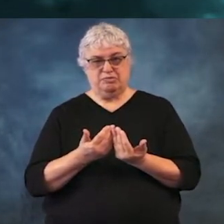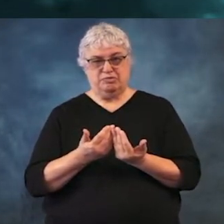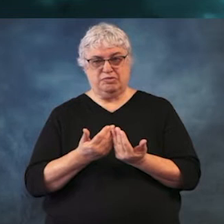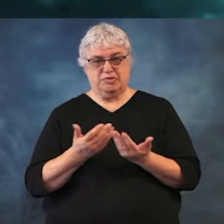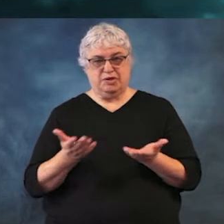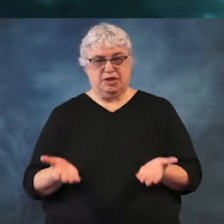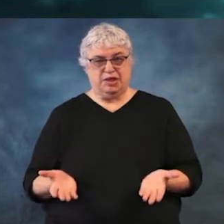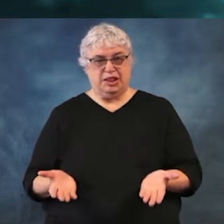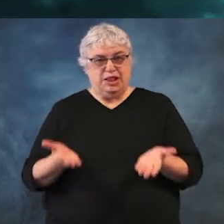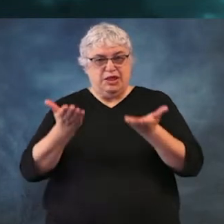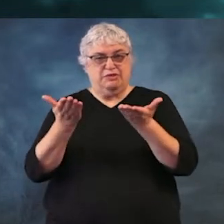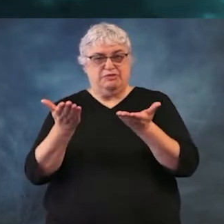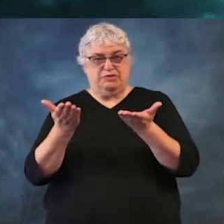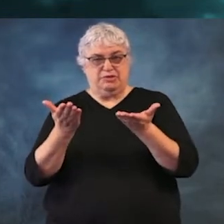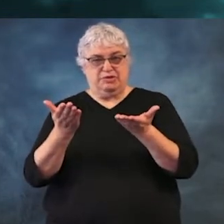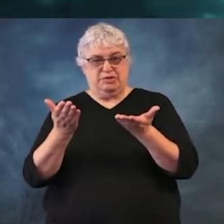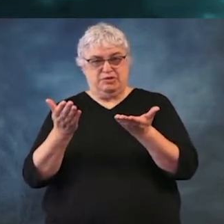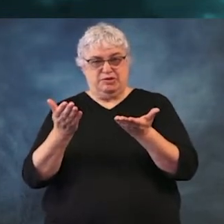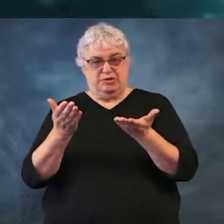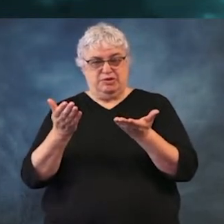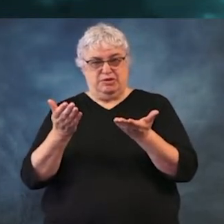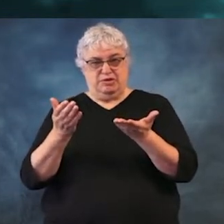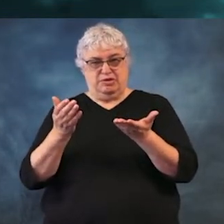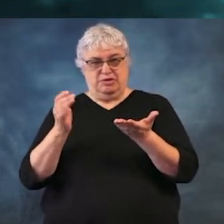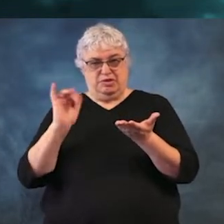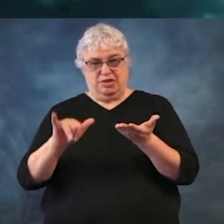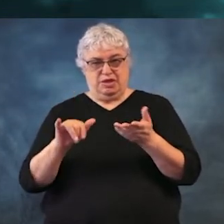that person, and make sure